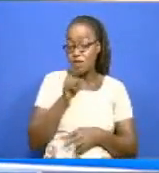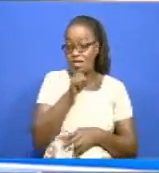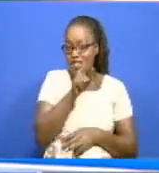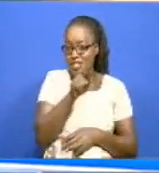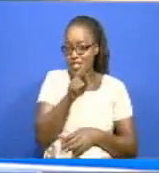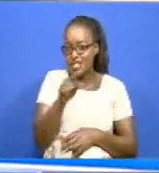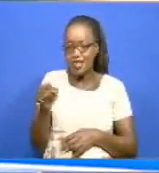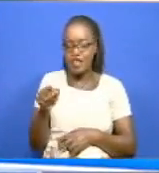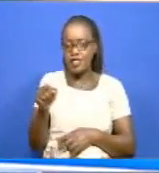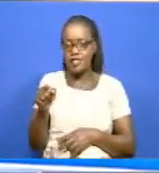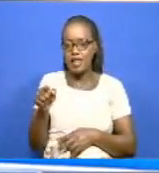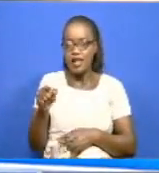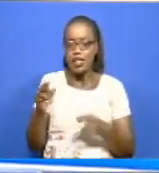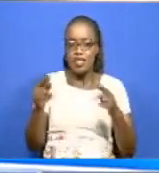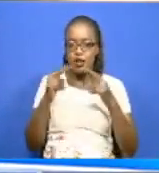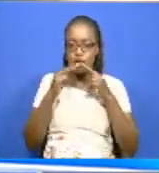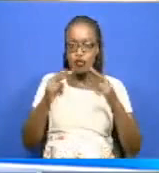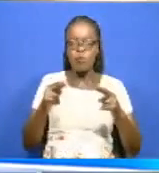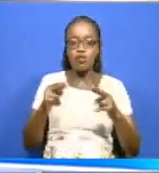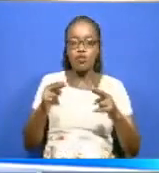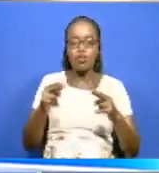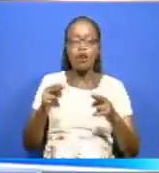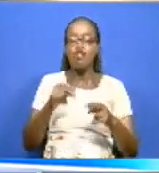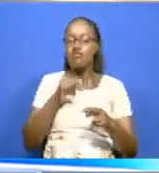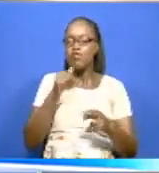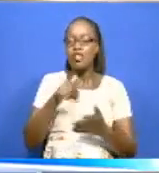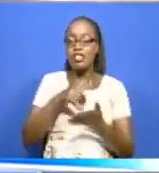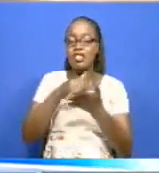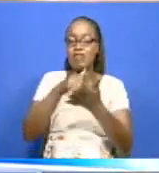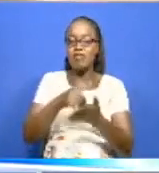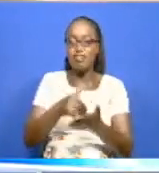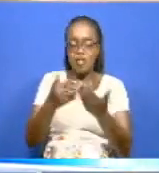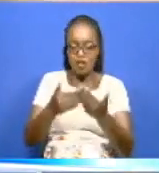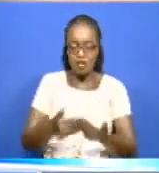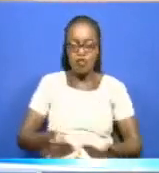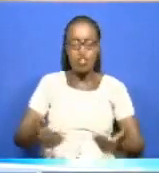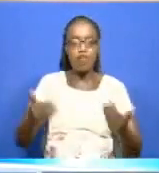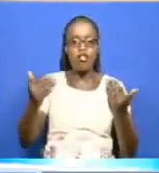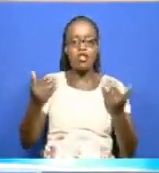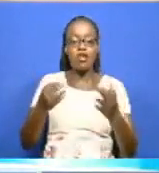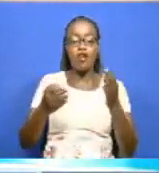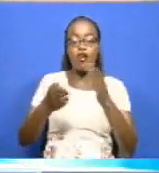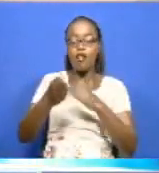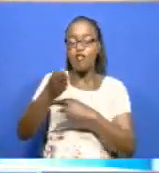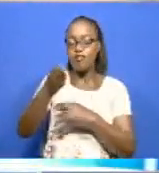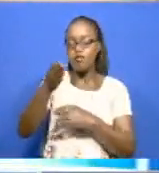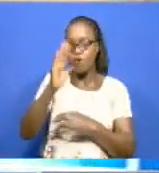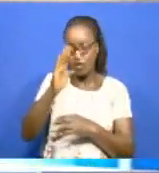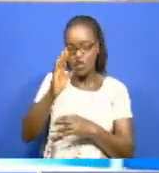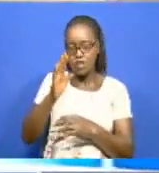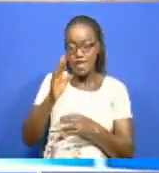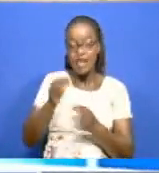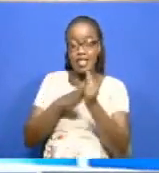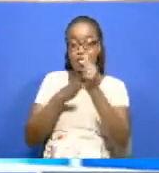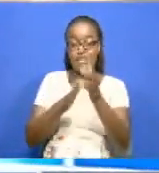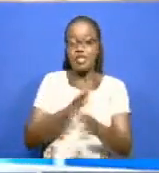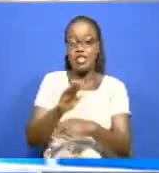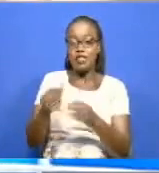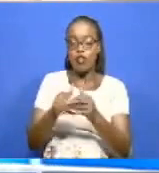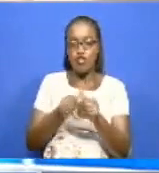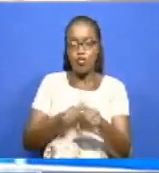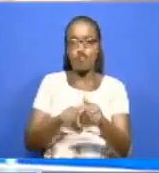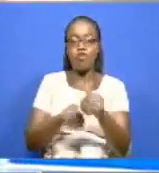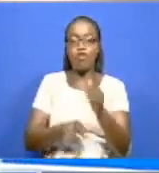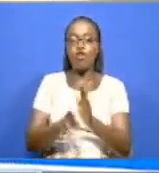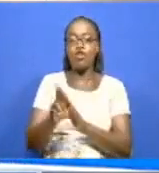not be sacrificed at the altar of temporary inflation of passions. Matiangi maintained all leaders should follow the guidelines